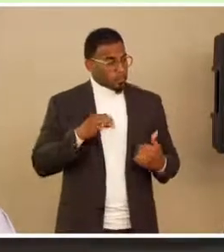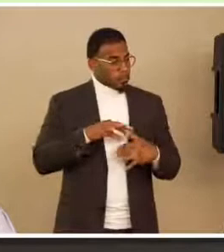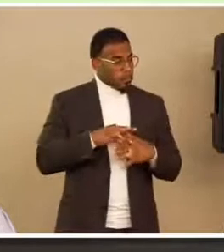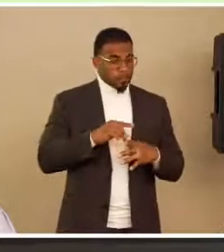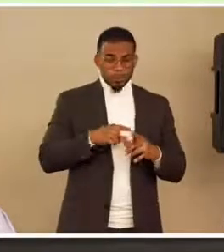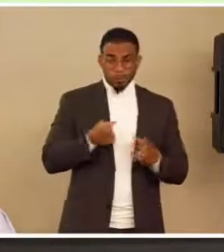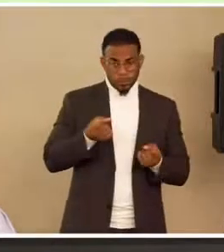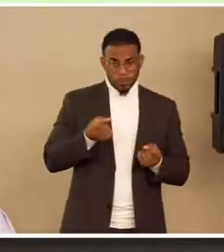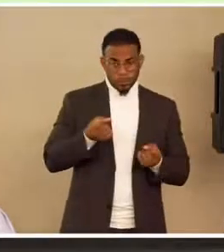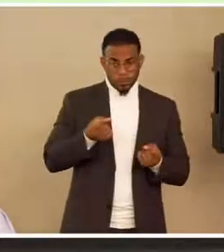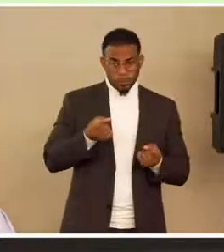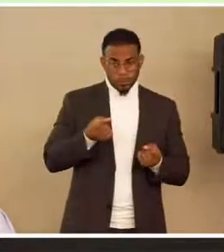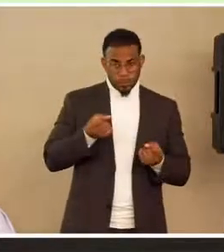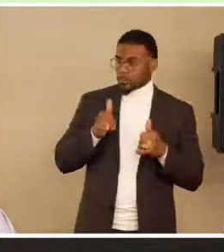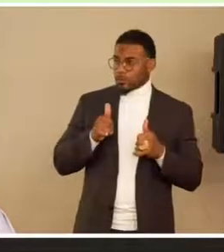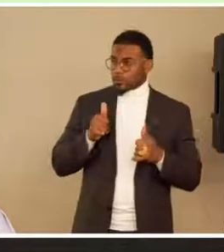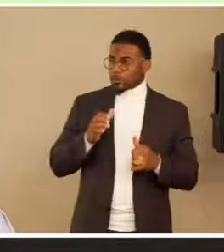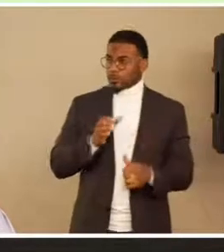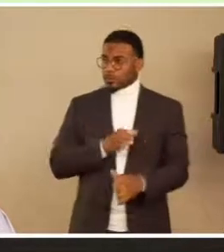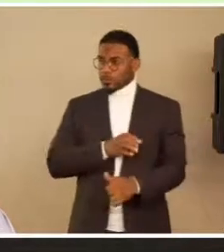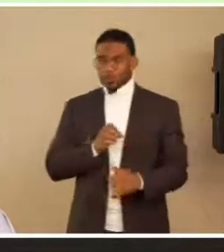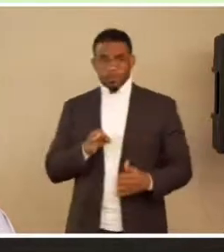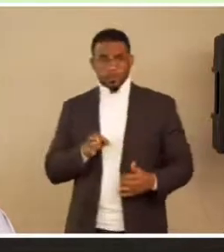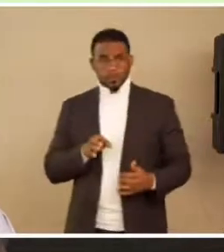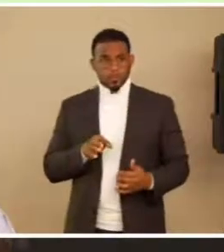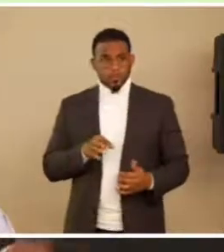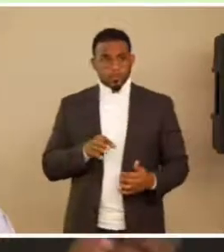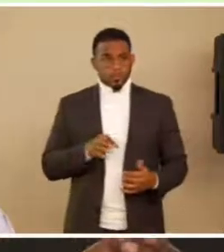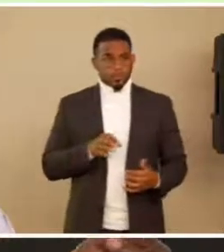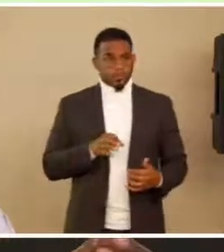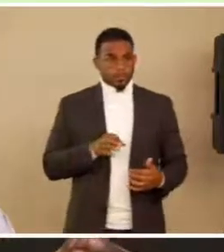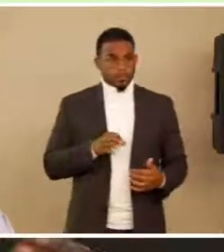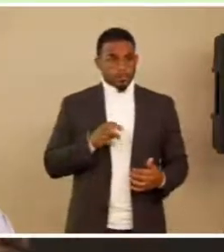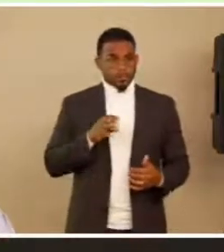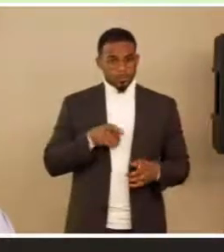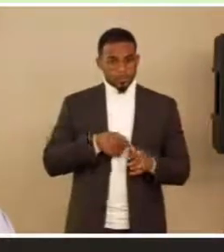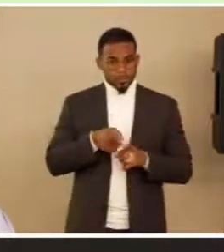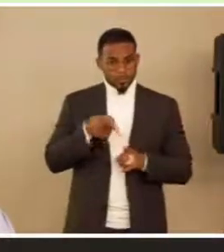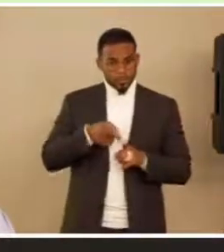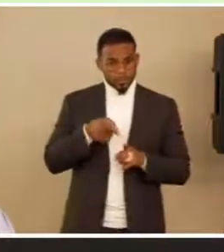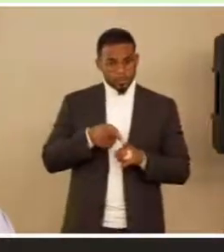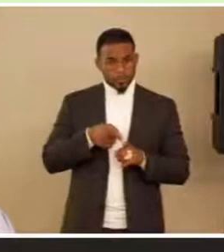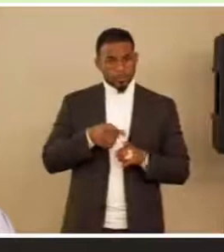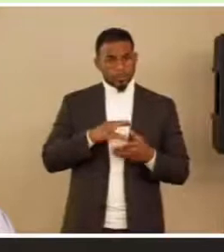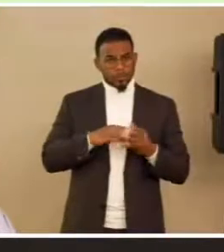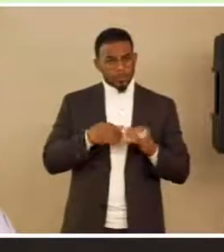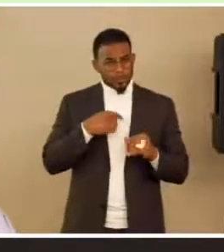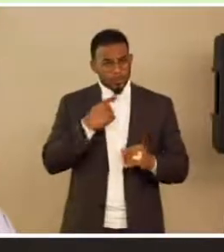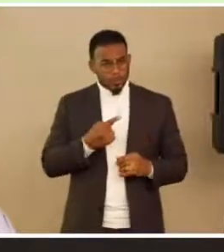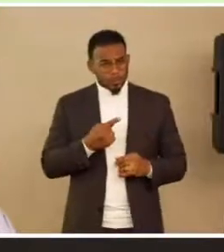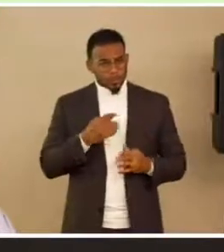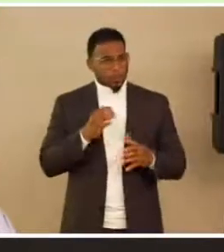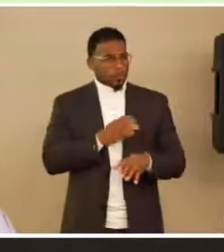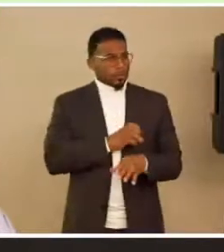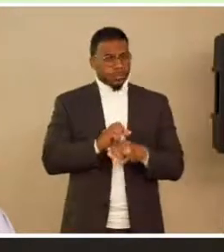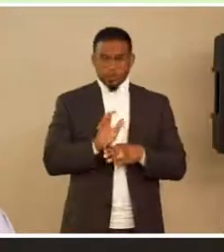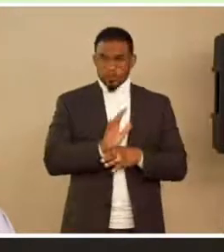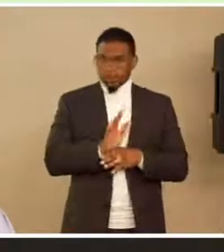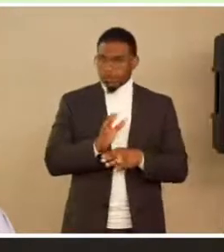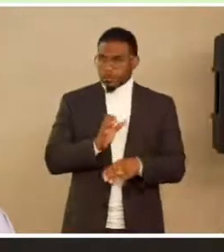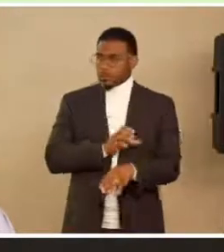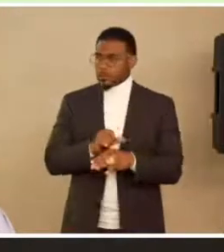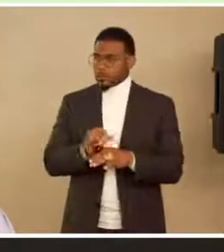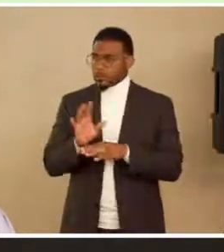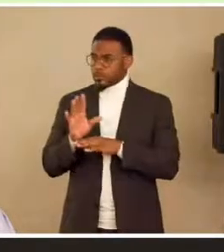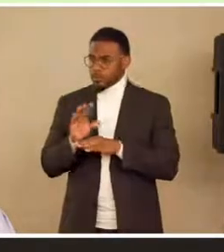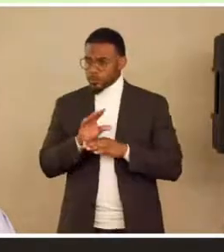but understanding the way in which the power of the medium and the power of storytelling and the power of film and the power